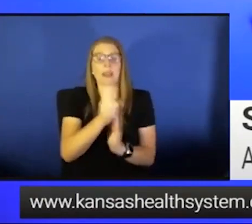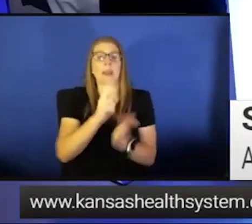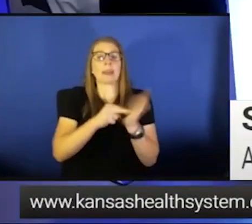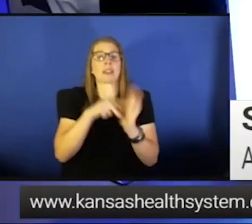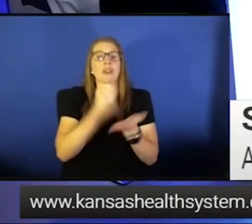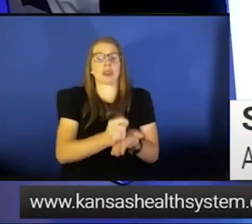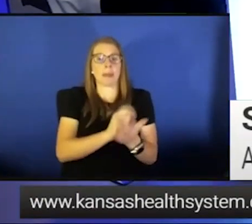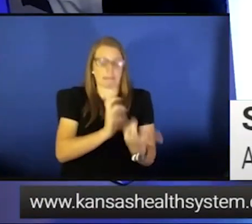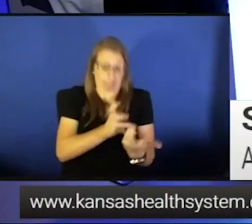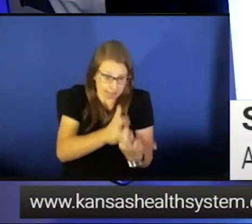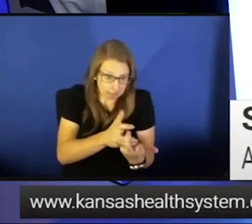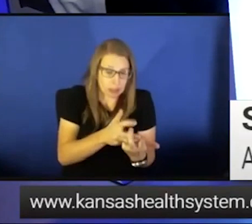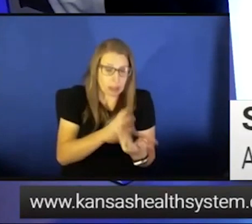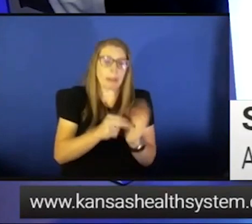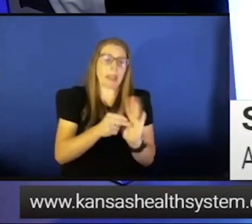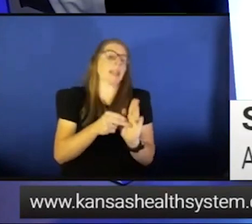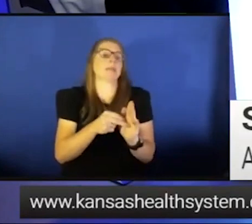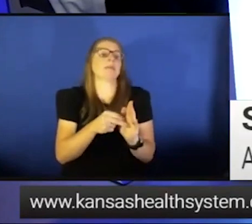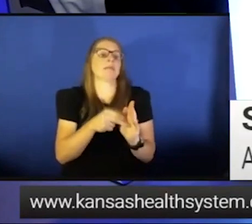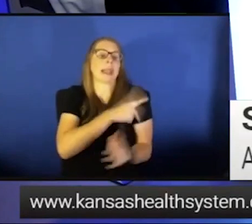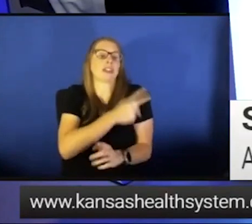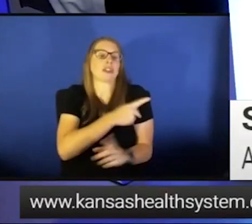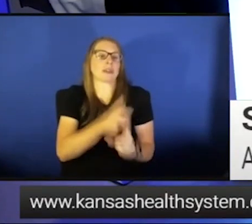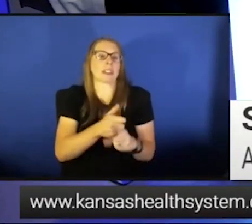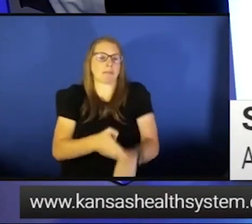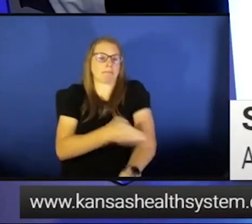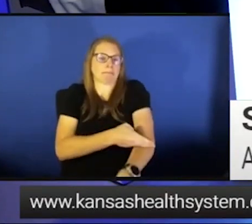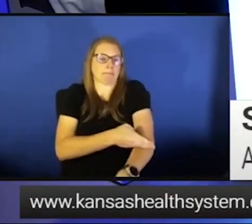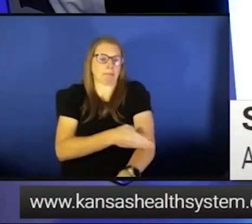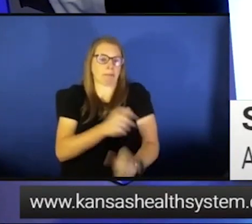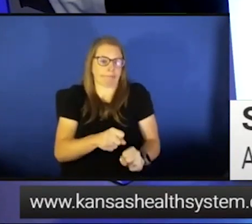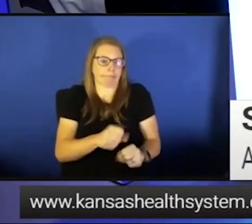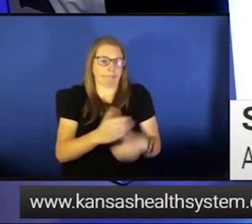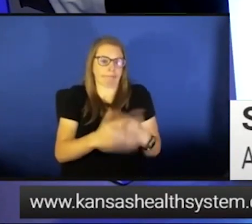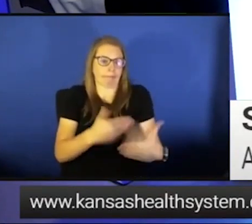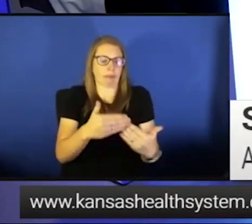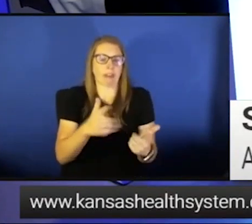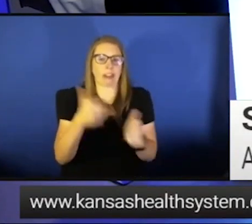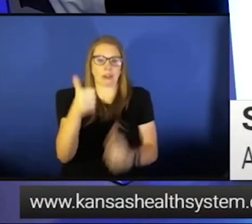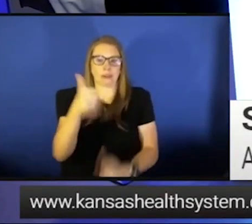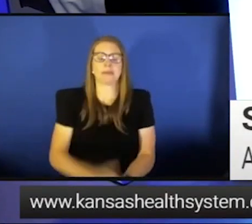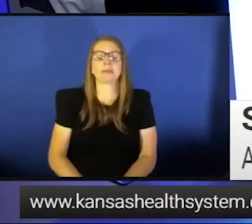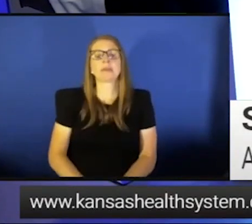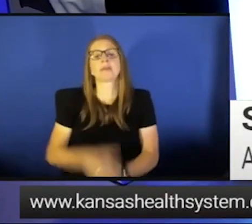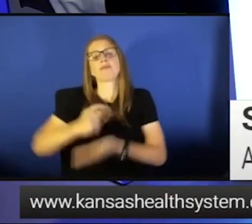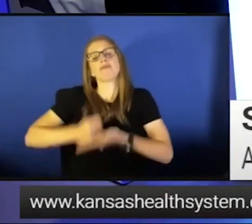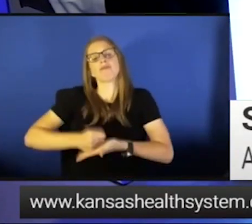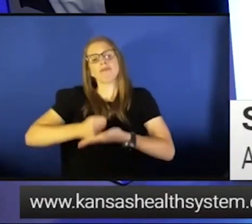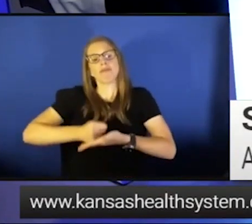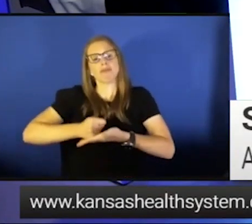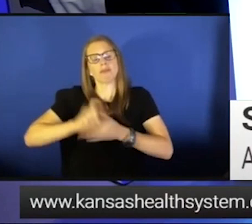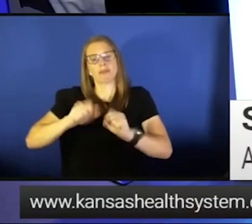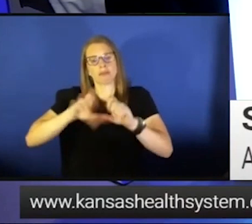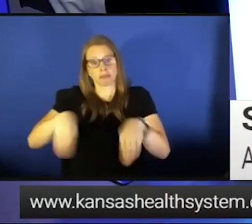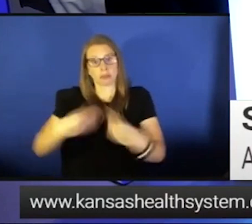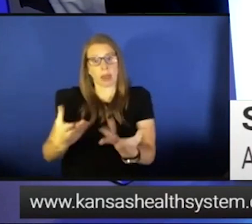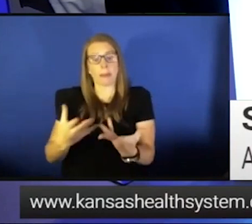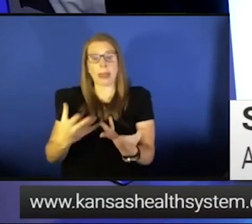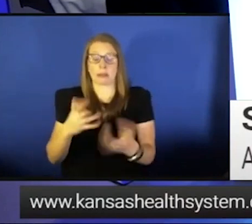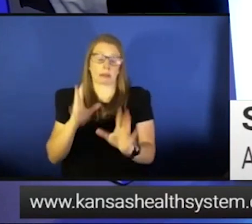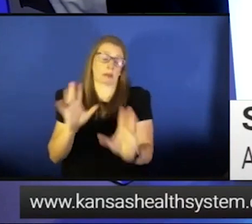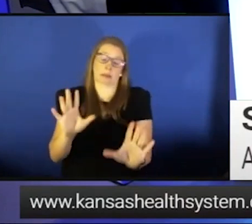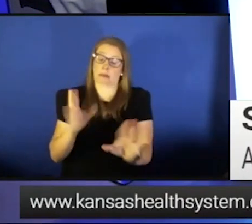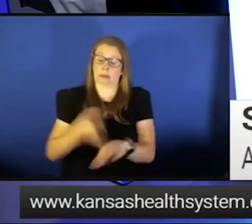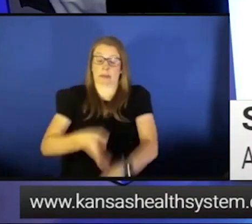Dr. Lechtenberg, what are the interventions that you can do? Talk to us a little bit about some of those really, because this comes so far. When I